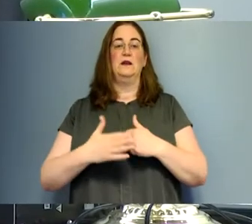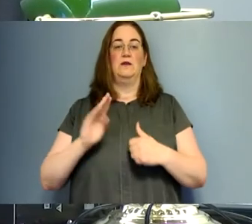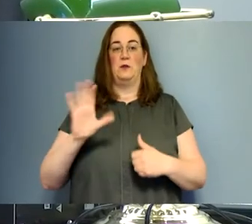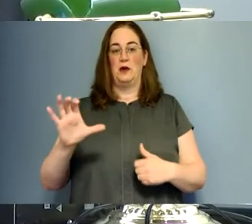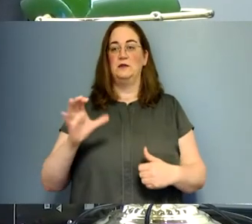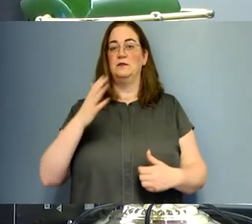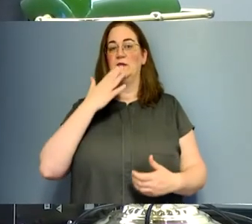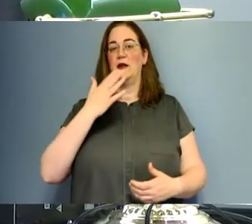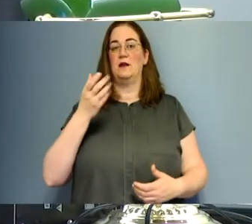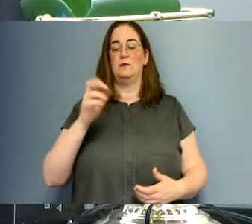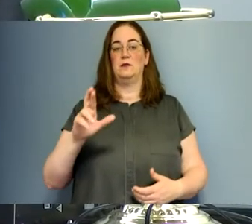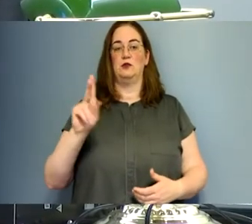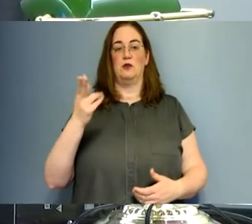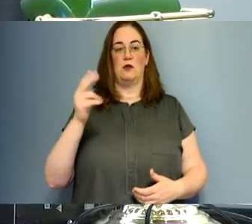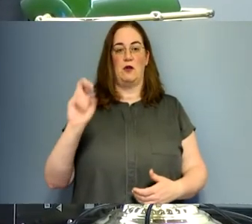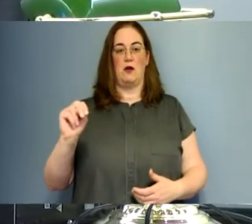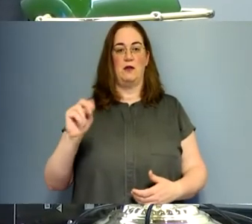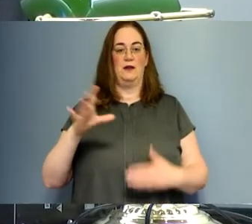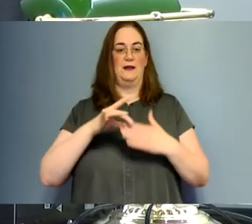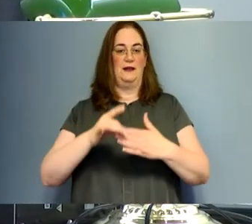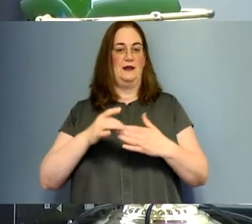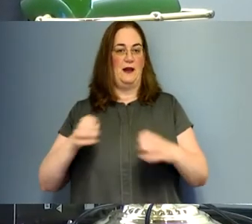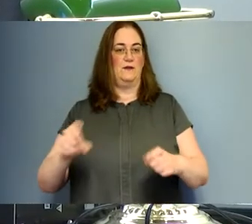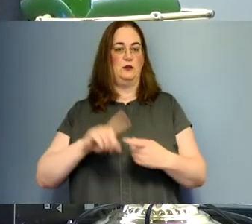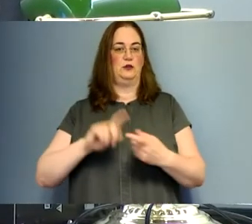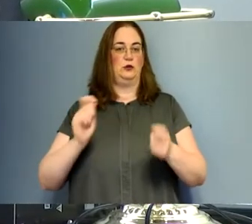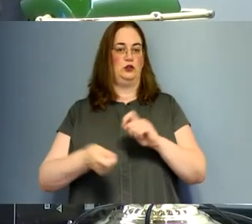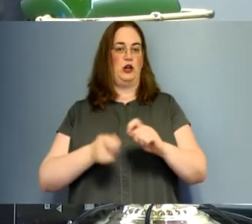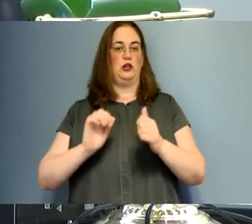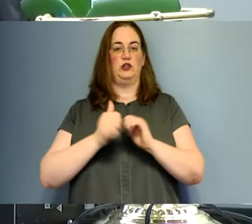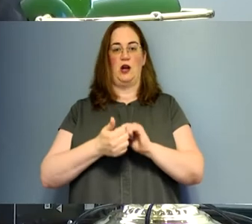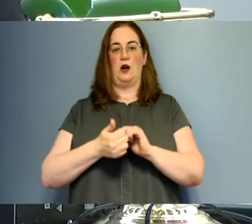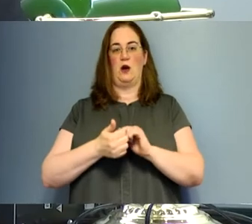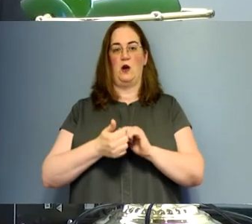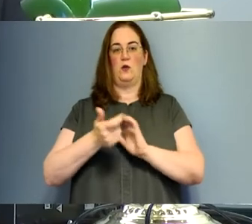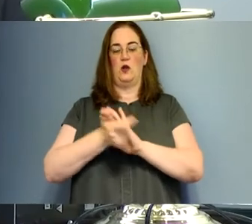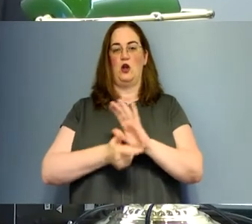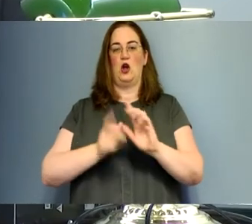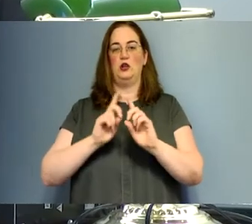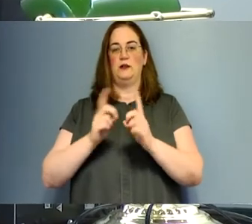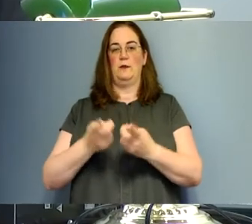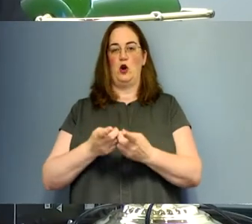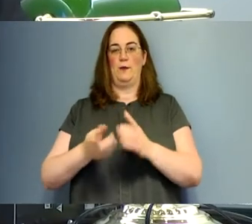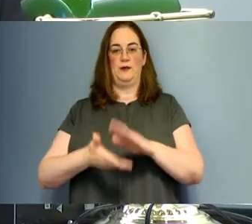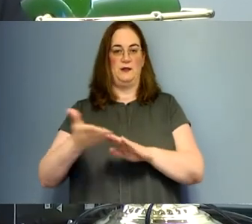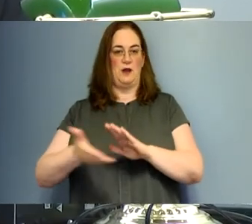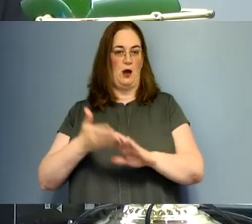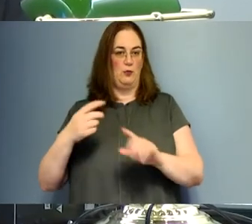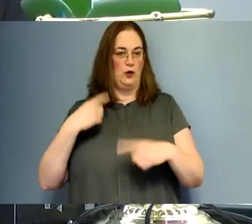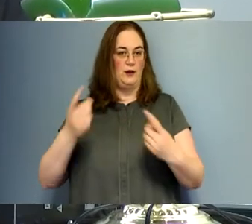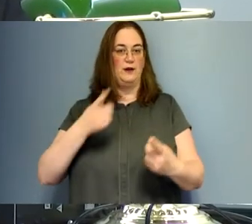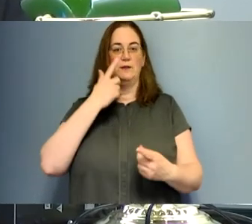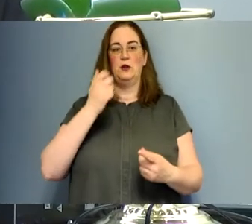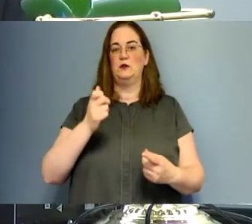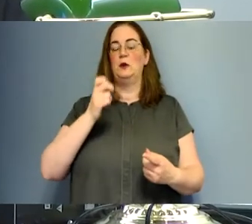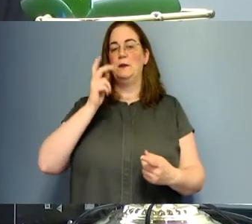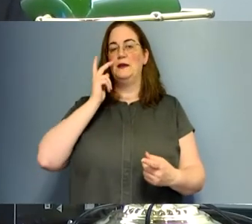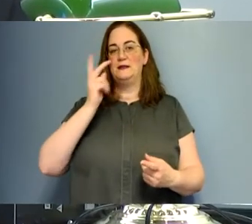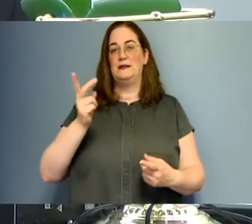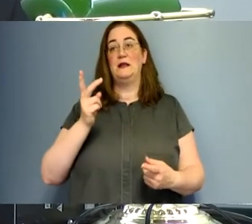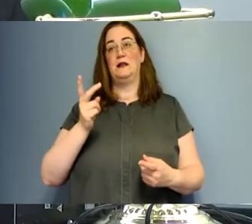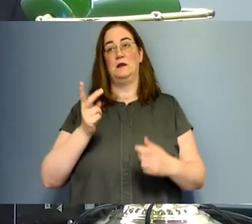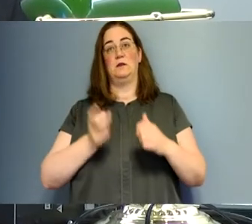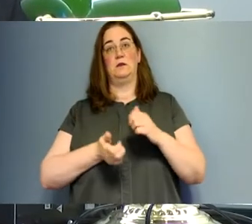thank Mr. Kahn for leading the effort here to change the way the law departments operated, because we've been seeing, for the most